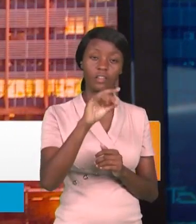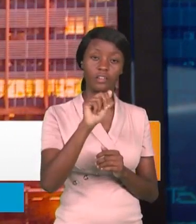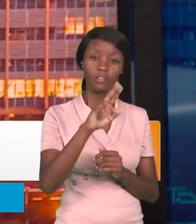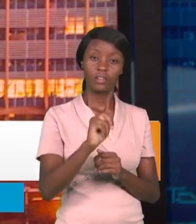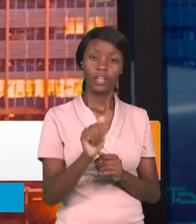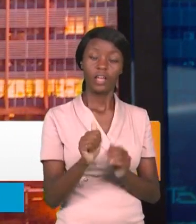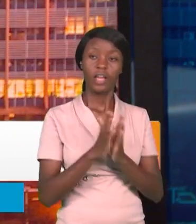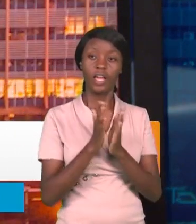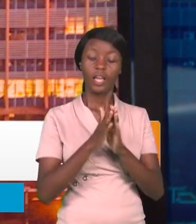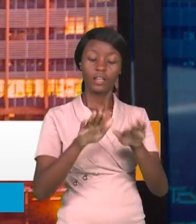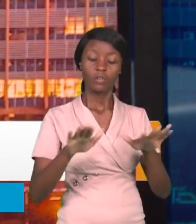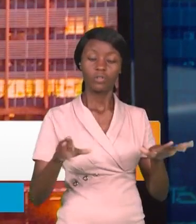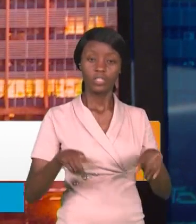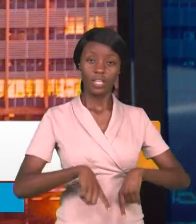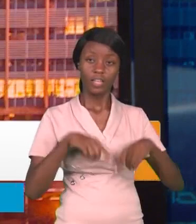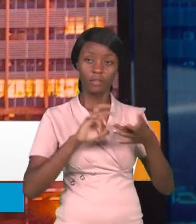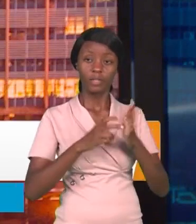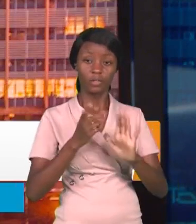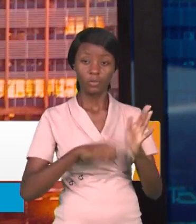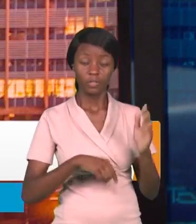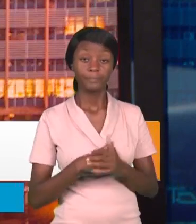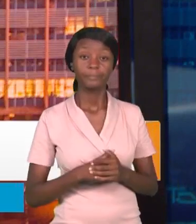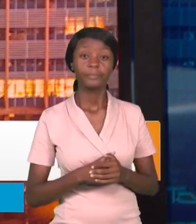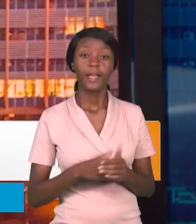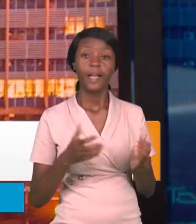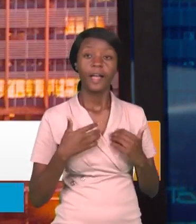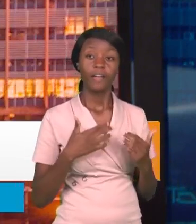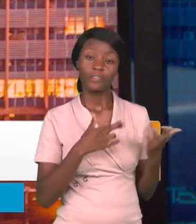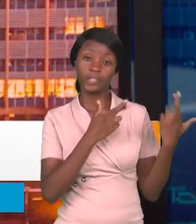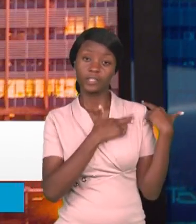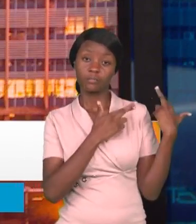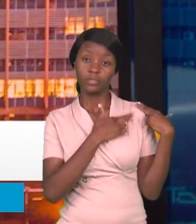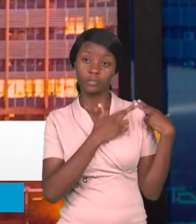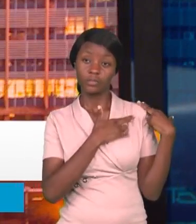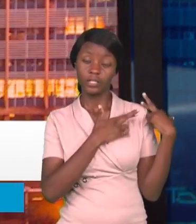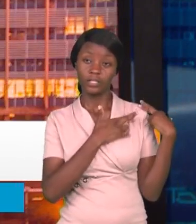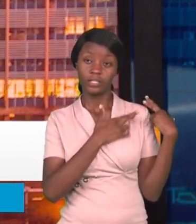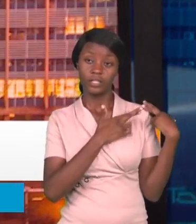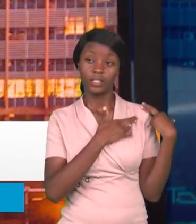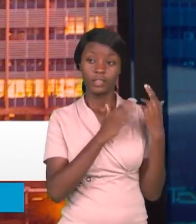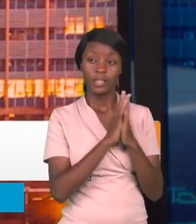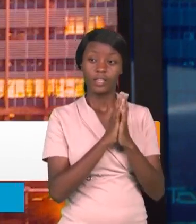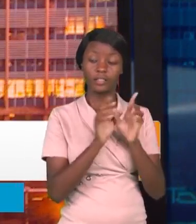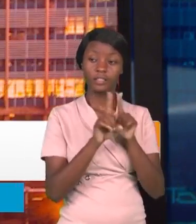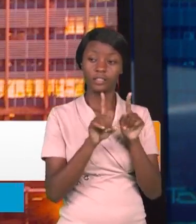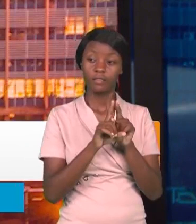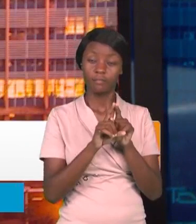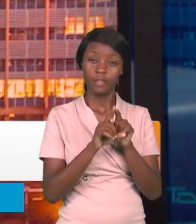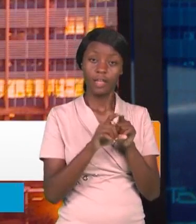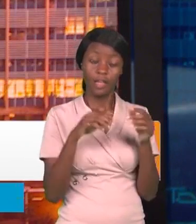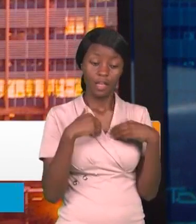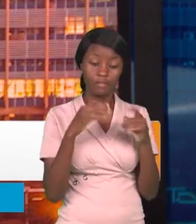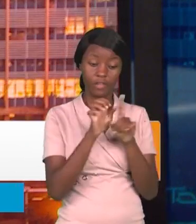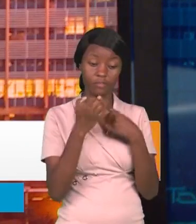to comprehensively ensure that we take a role and a position to ensure that our environment